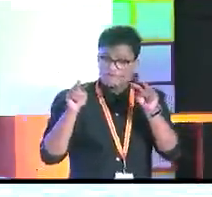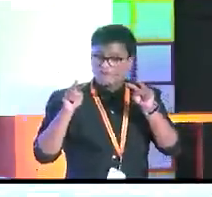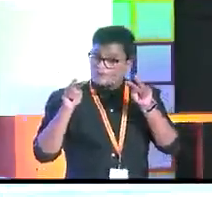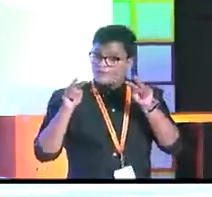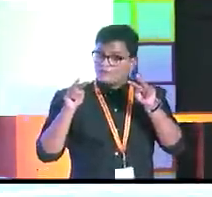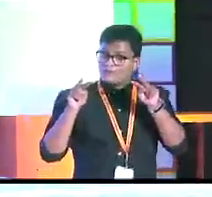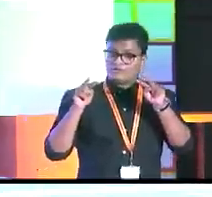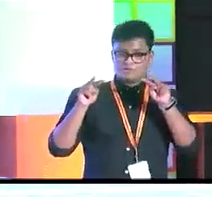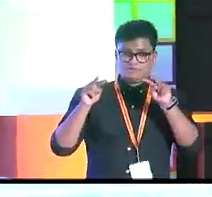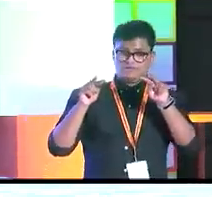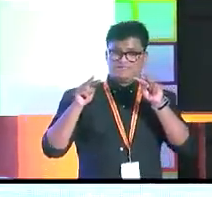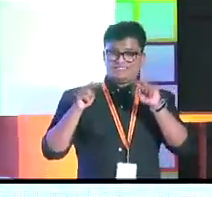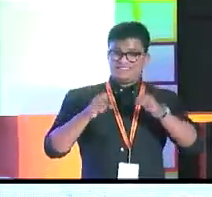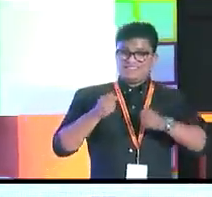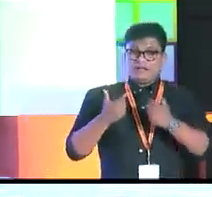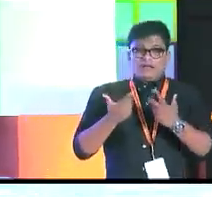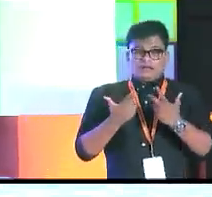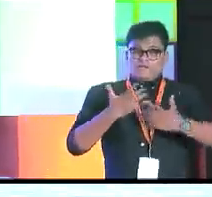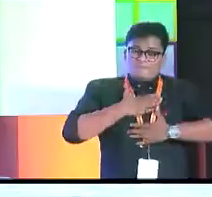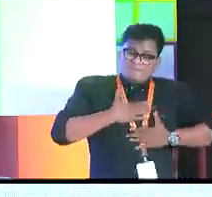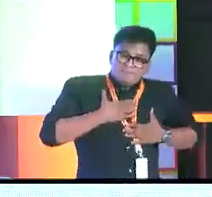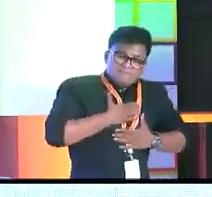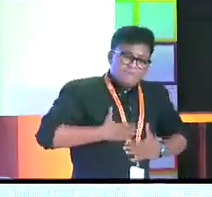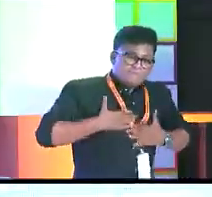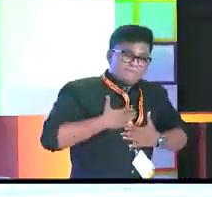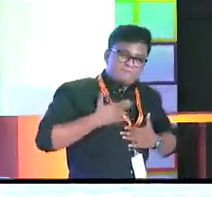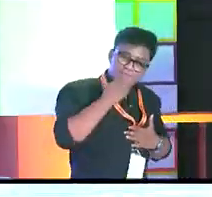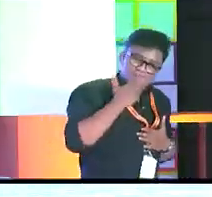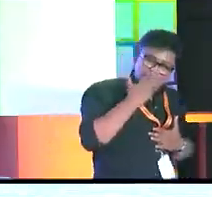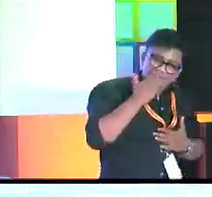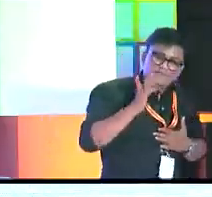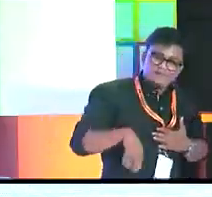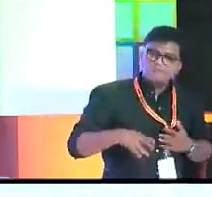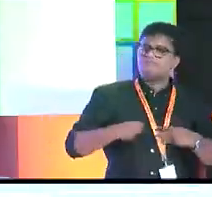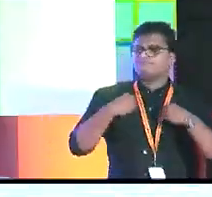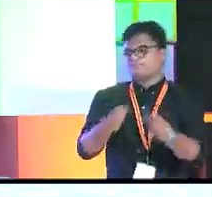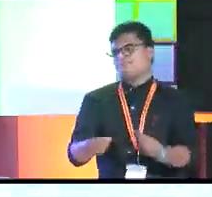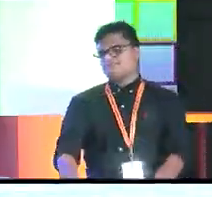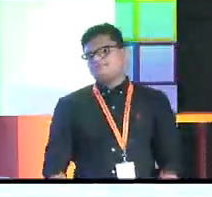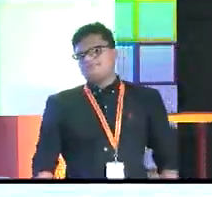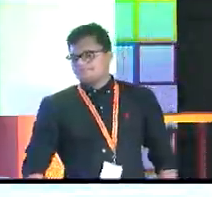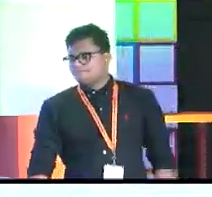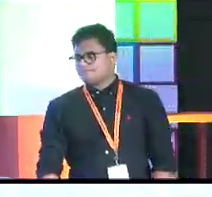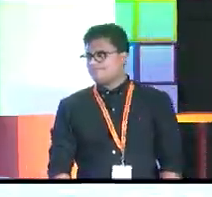ek bhag nahi par masti hai, to ye jagah tumhari hai. Bahut bahut shukriya.